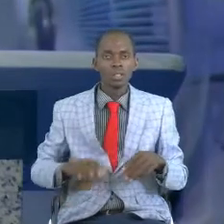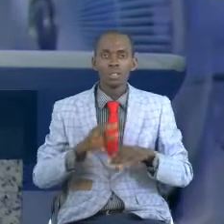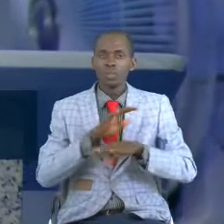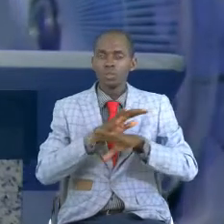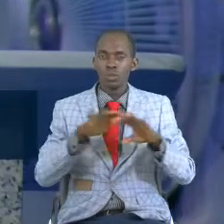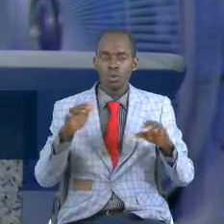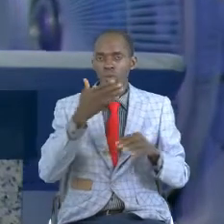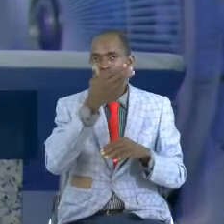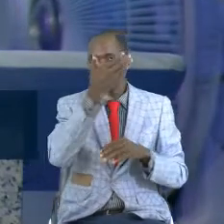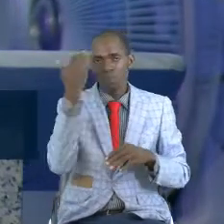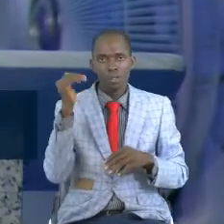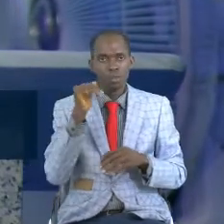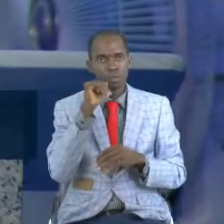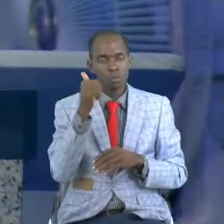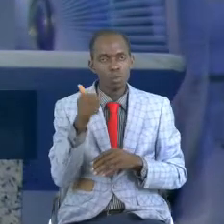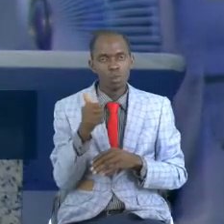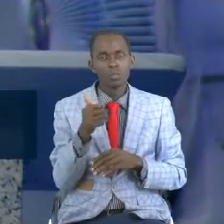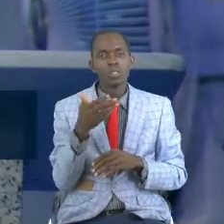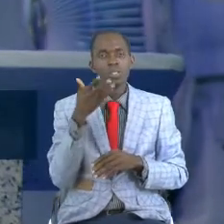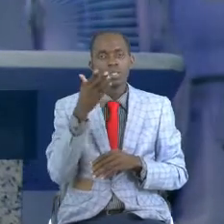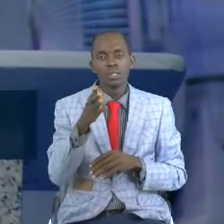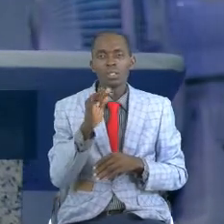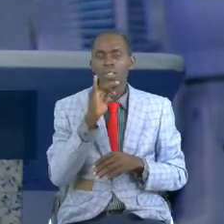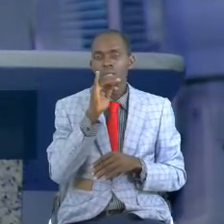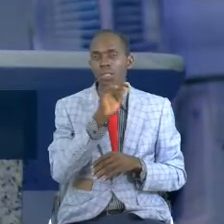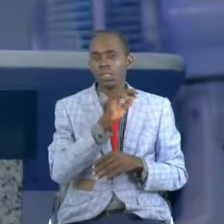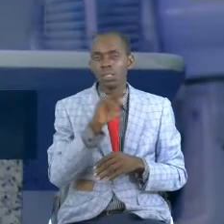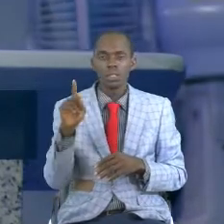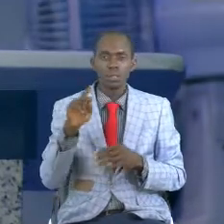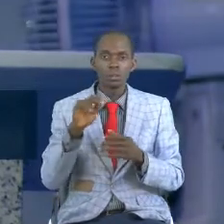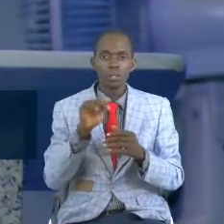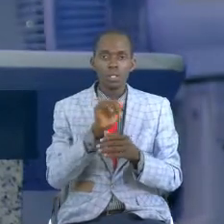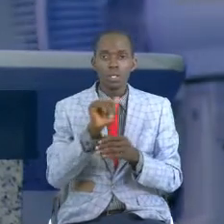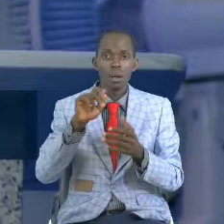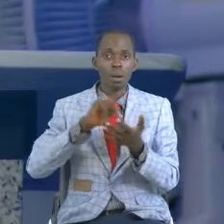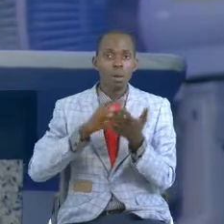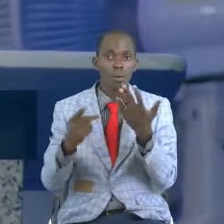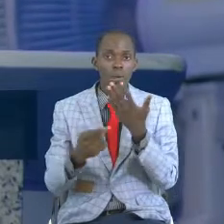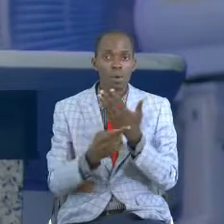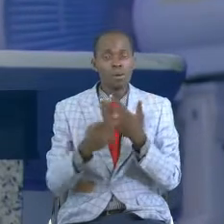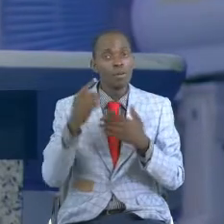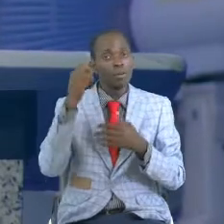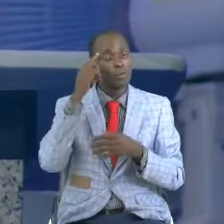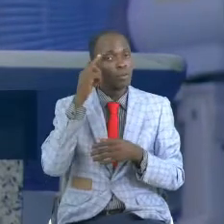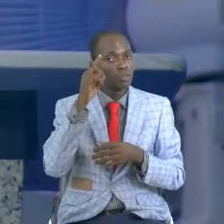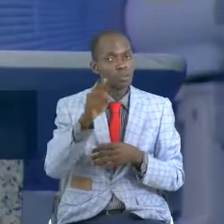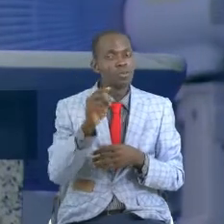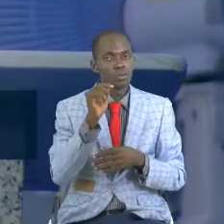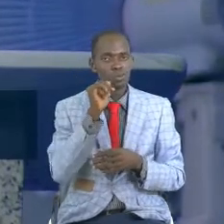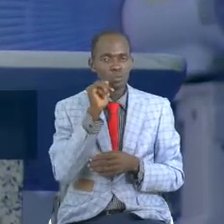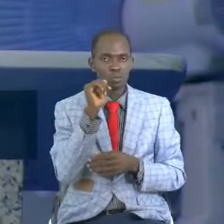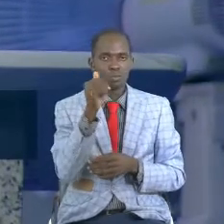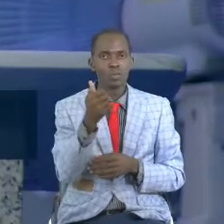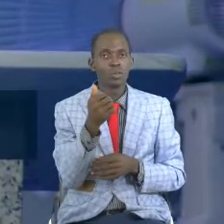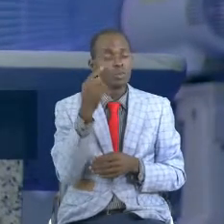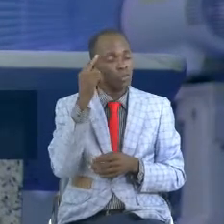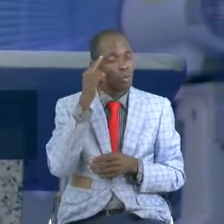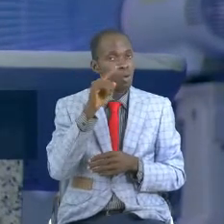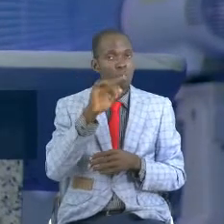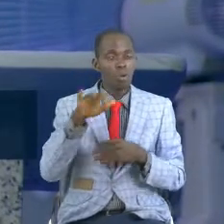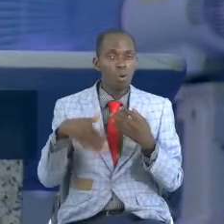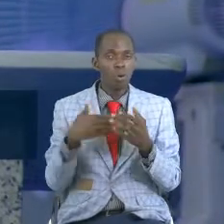There you can call. You need to come there for special banquet with all those who have given their life to